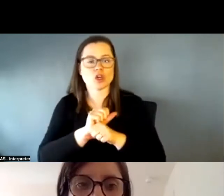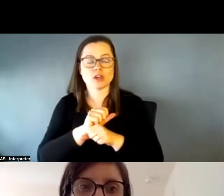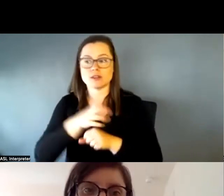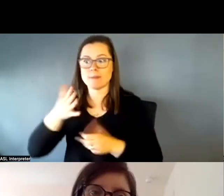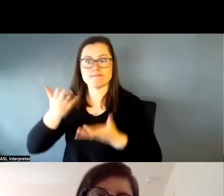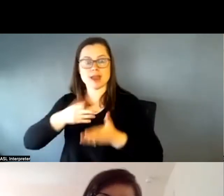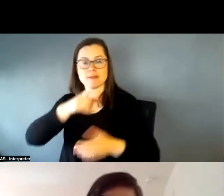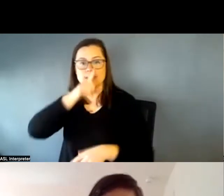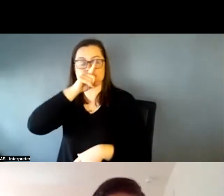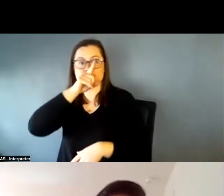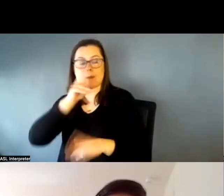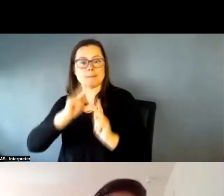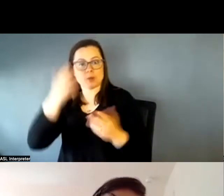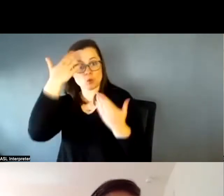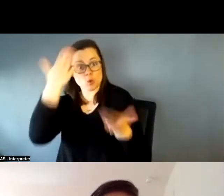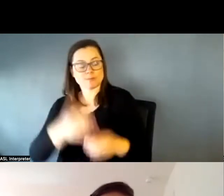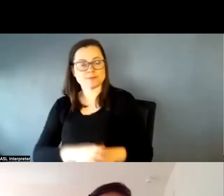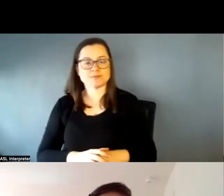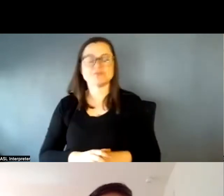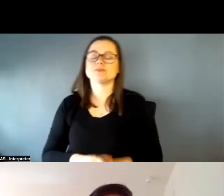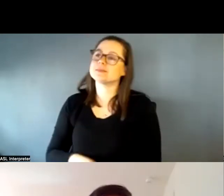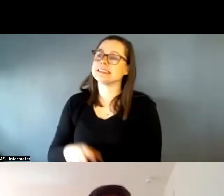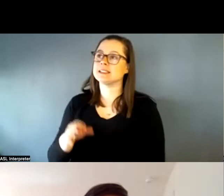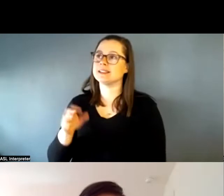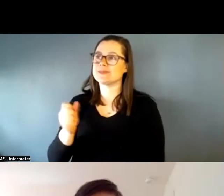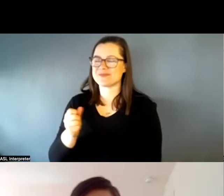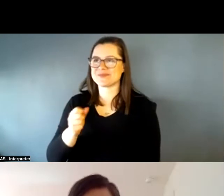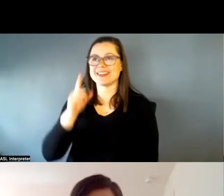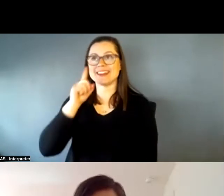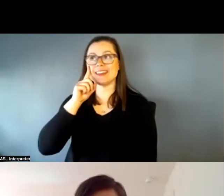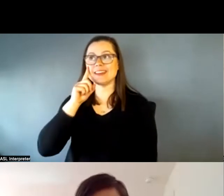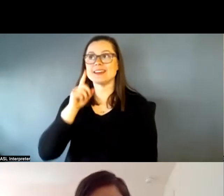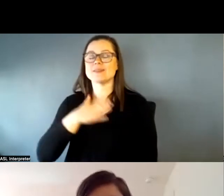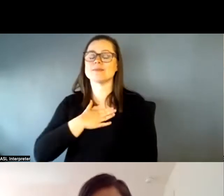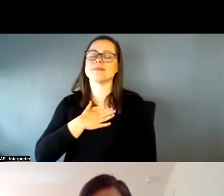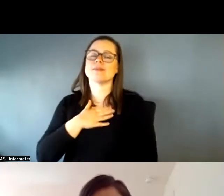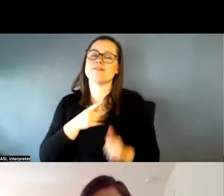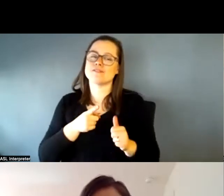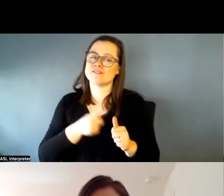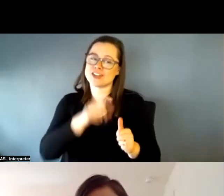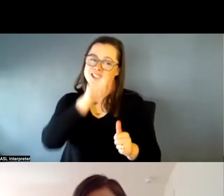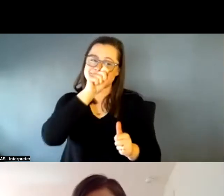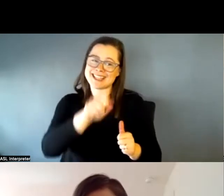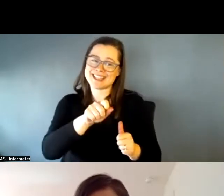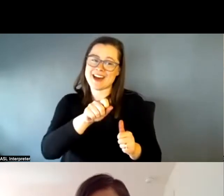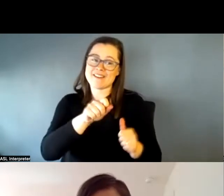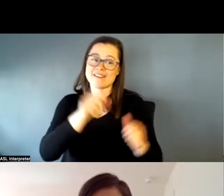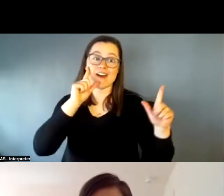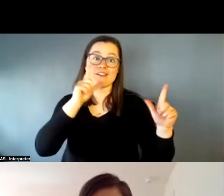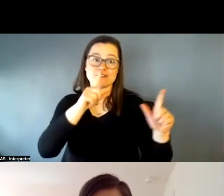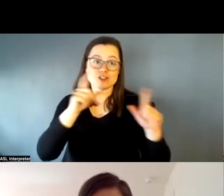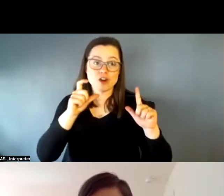the first thing, I think my first love in photography and